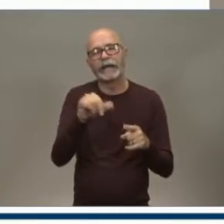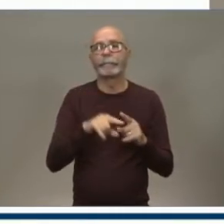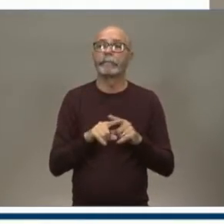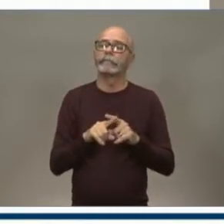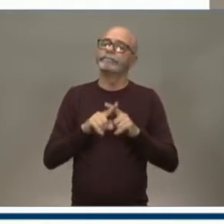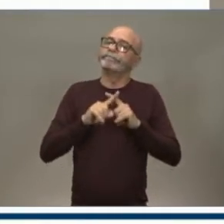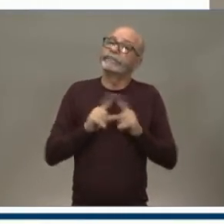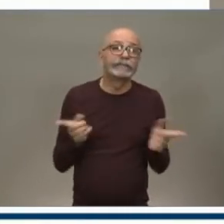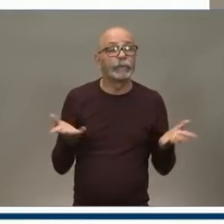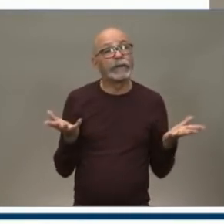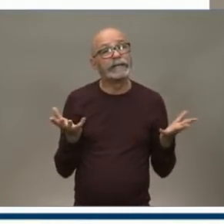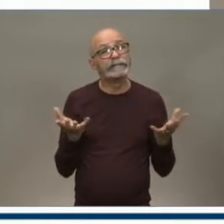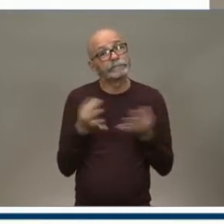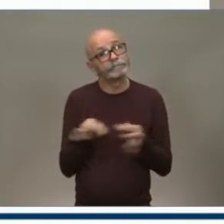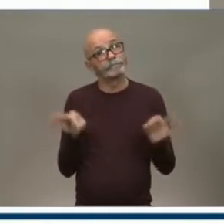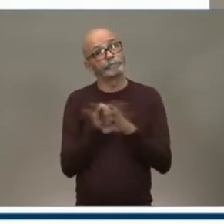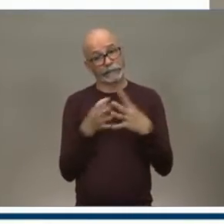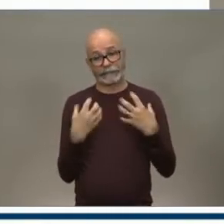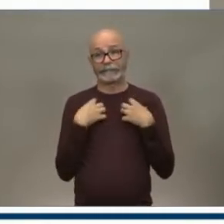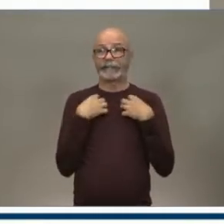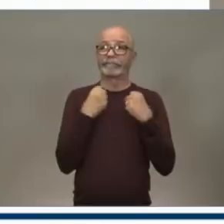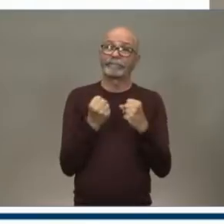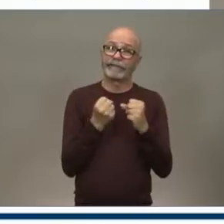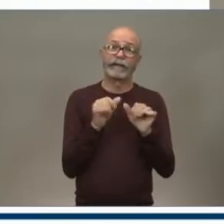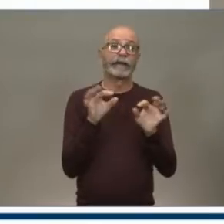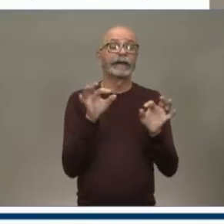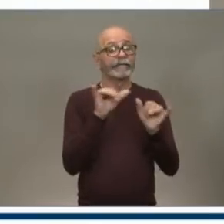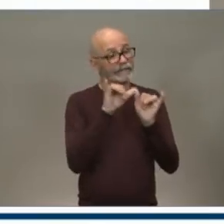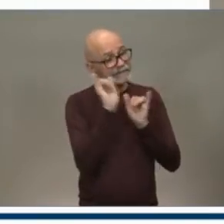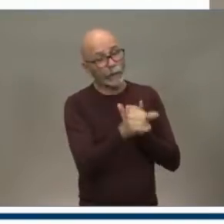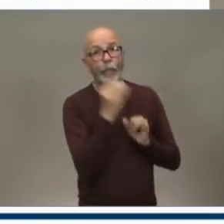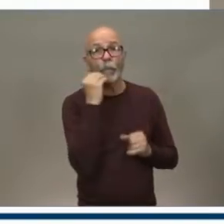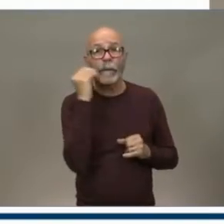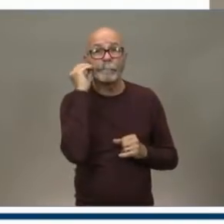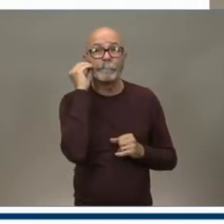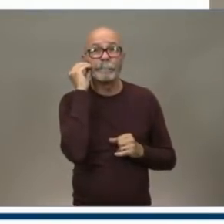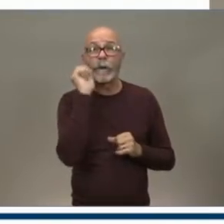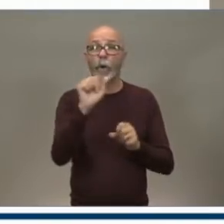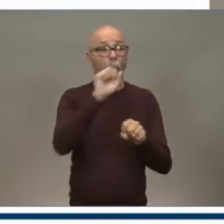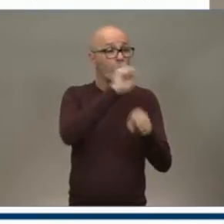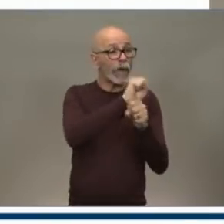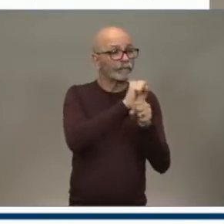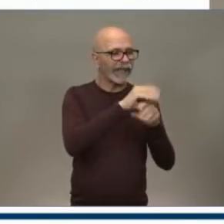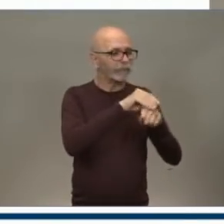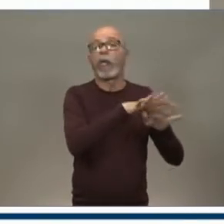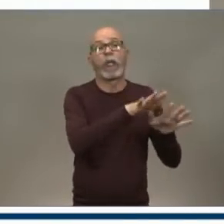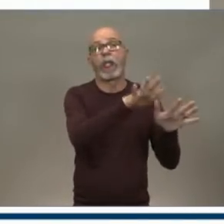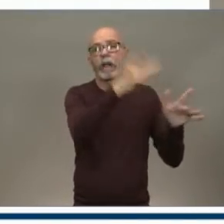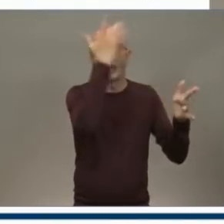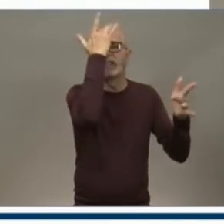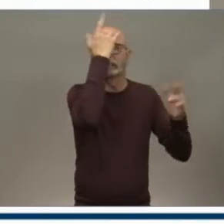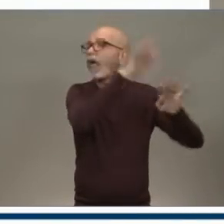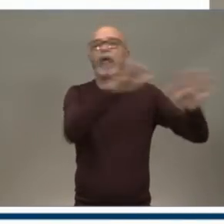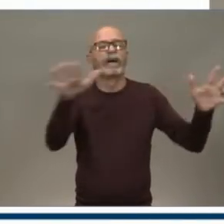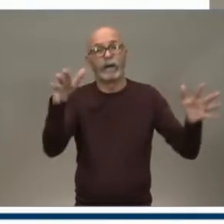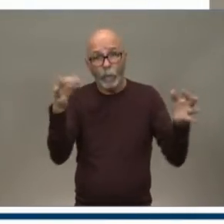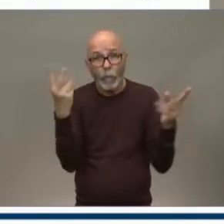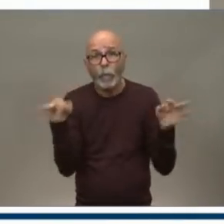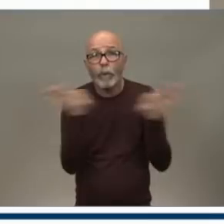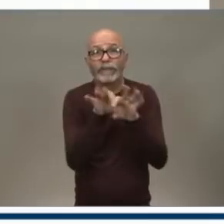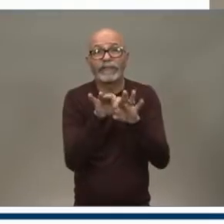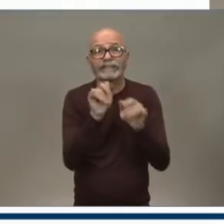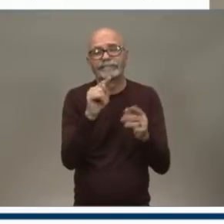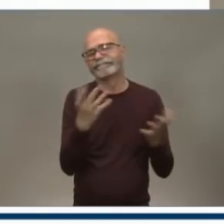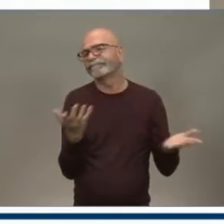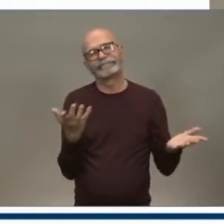they're not well, they go home or they stay home. I'm also appealing to workplaces, to employers,